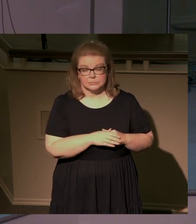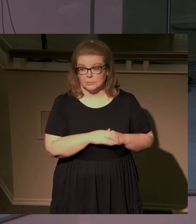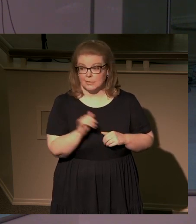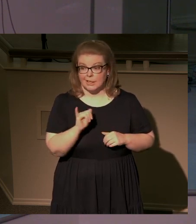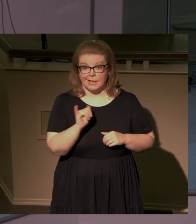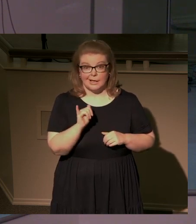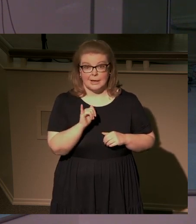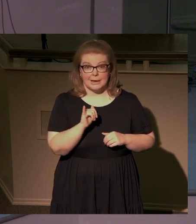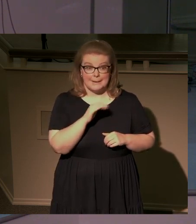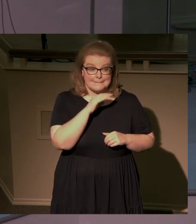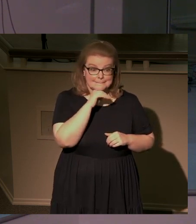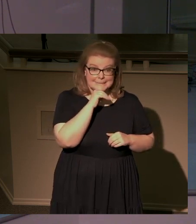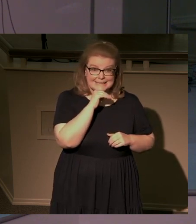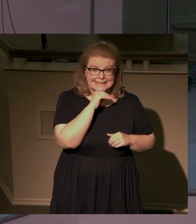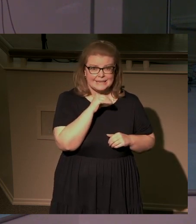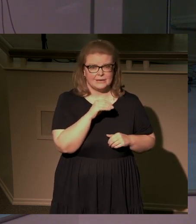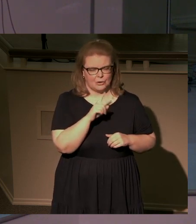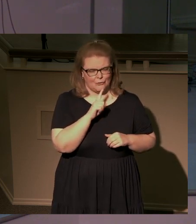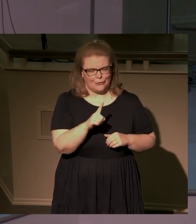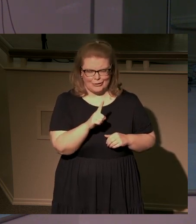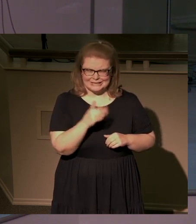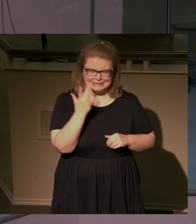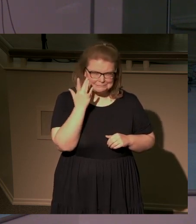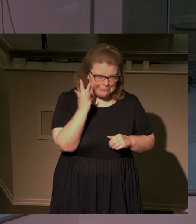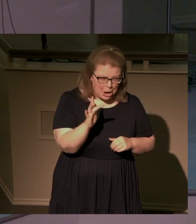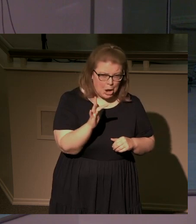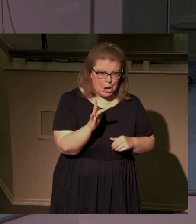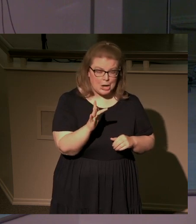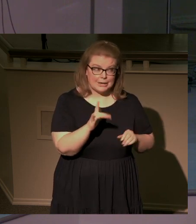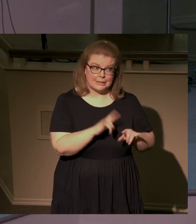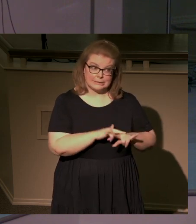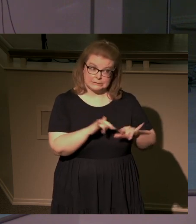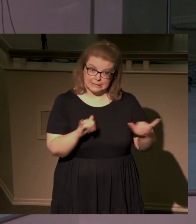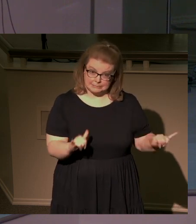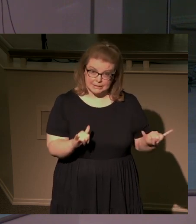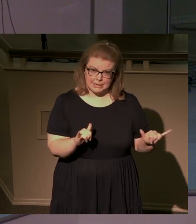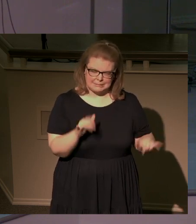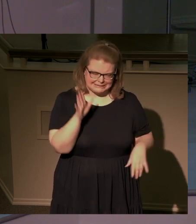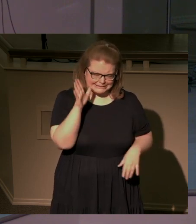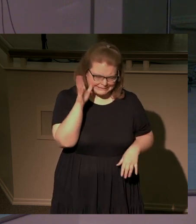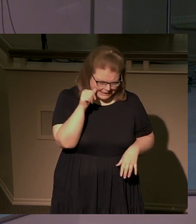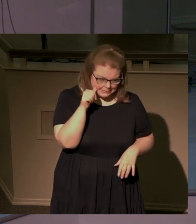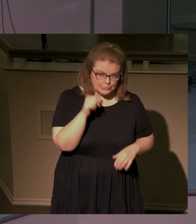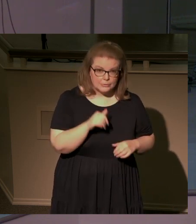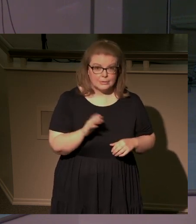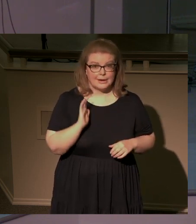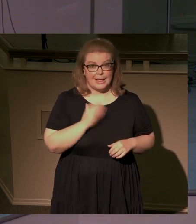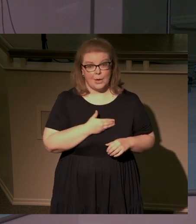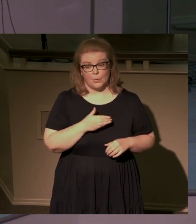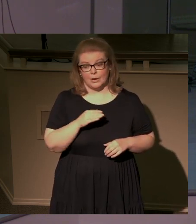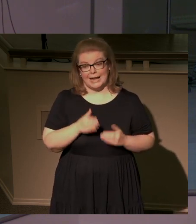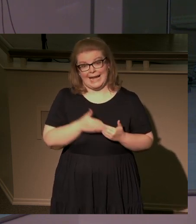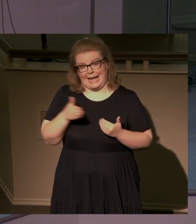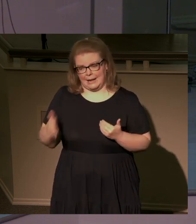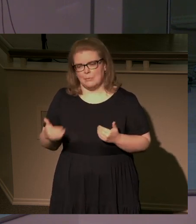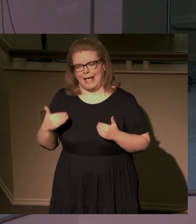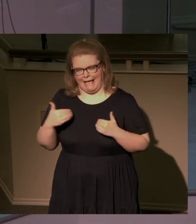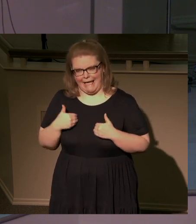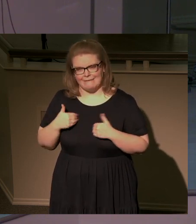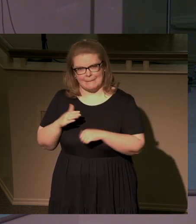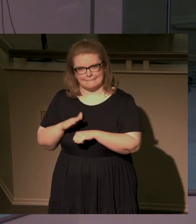are super smart, and they're super stubborn. Our neighbors have a pet pig, a house